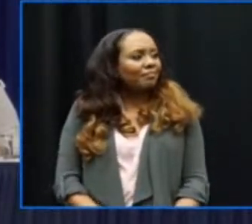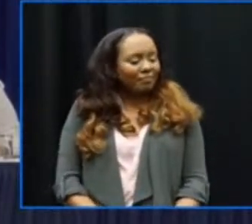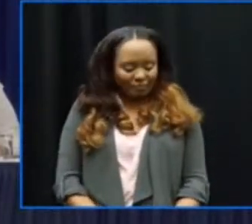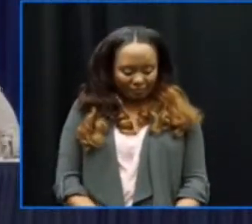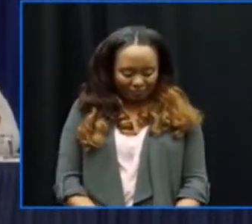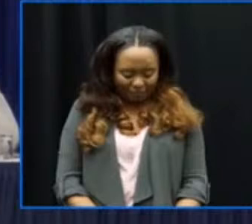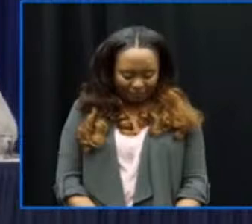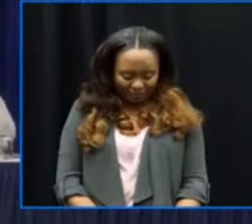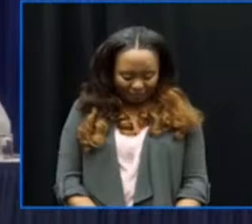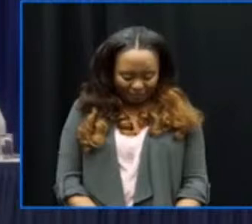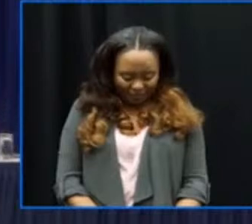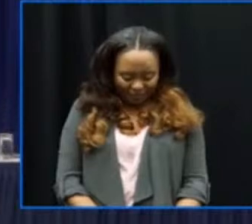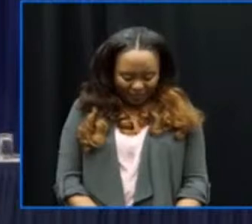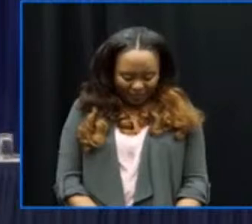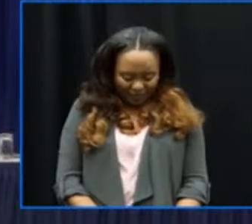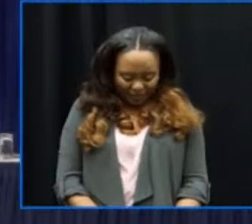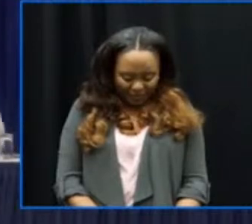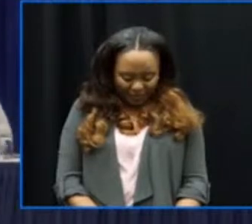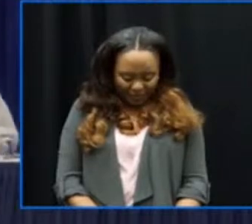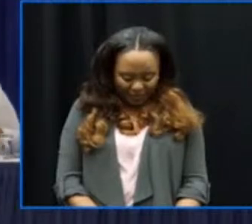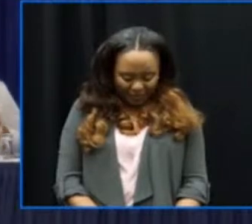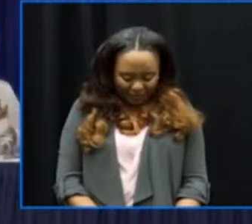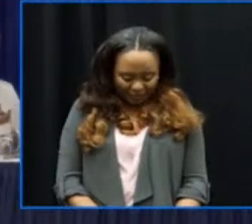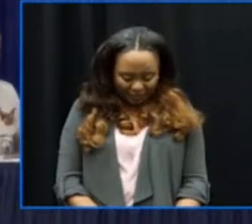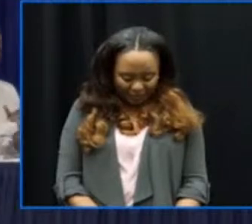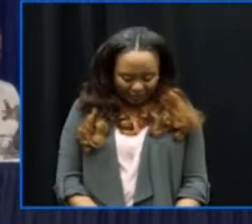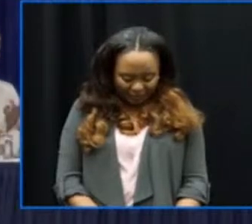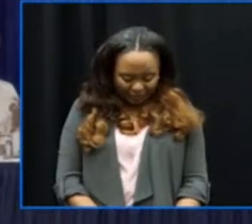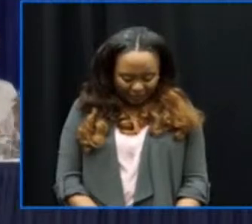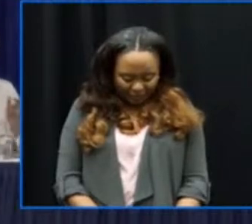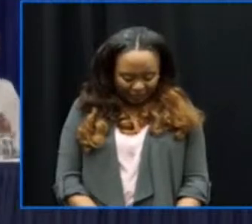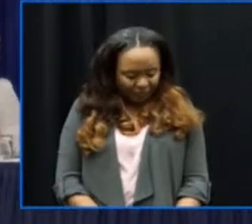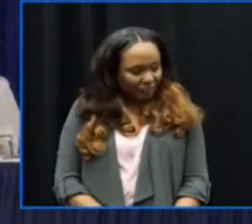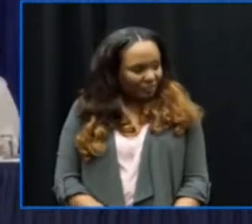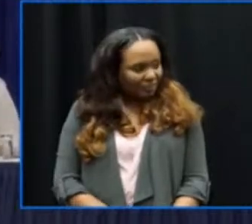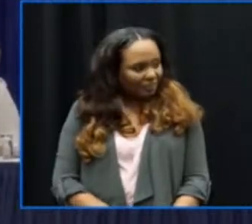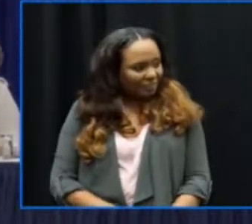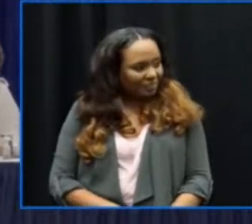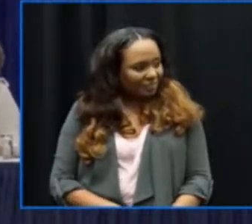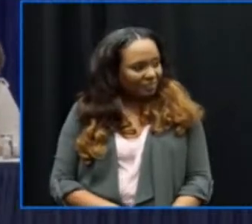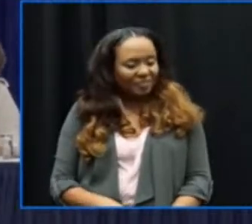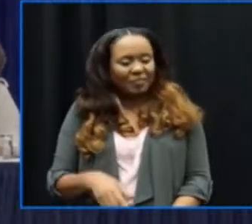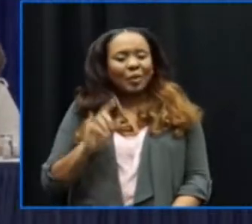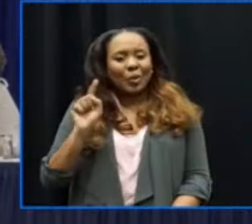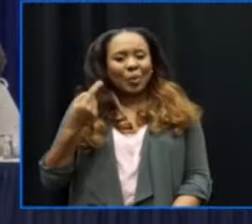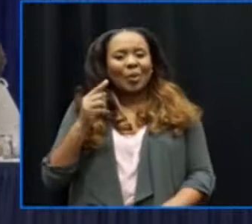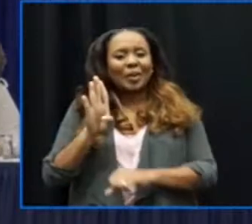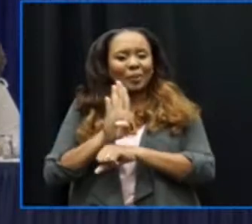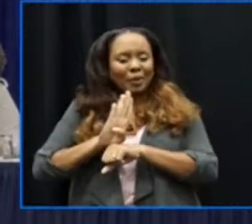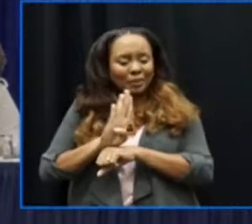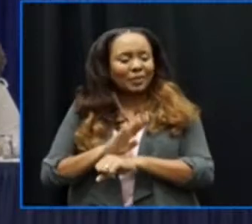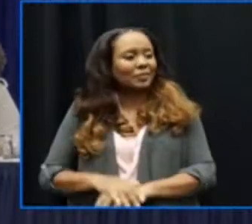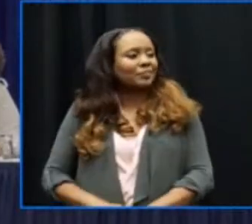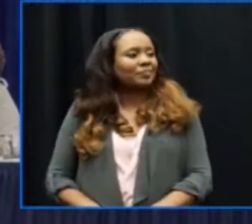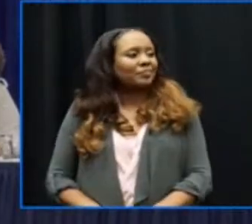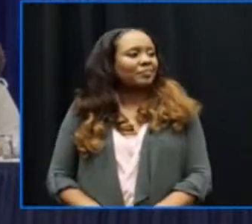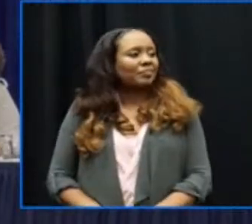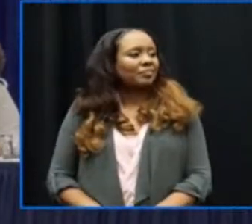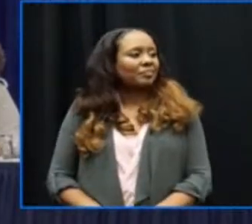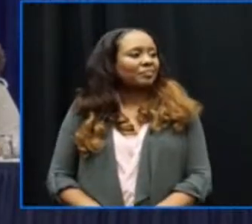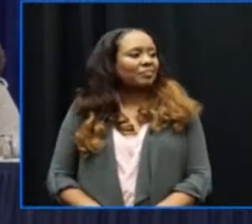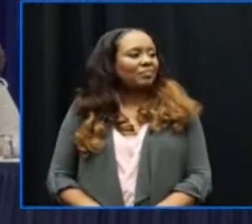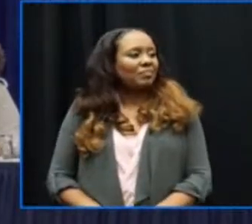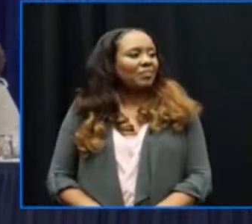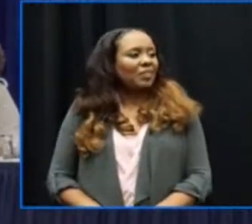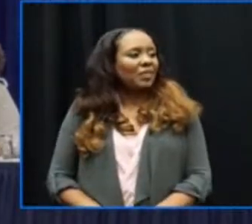I heard someone whisper something over there. Of a Barbadian. Yeah, talking only about Barbadians. Well, it's about 80.